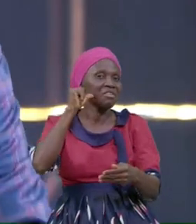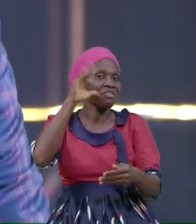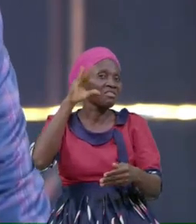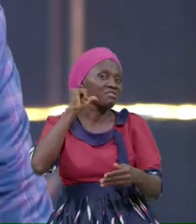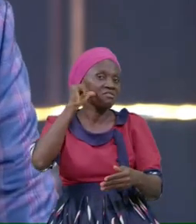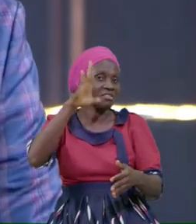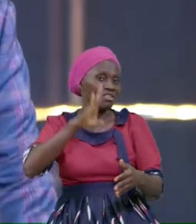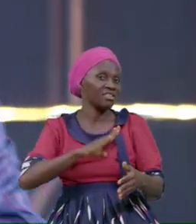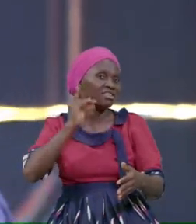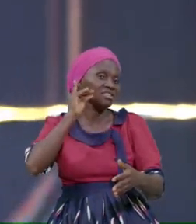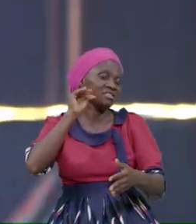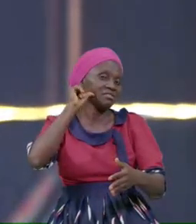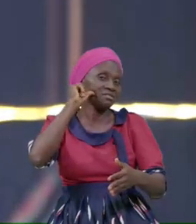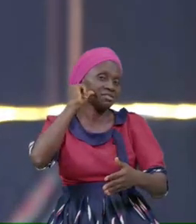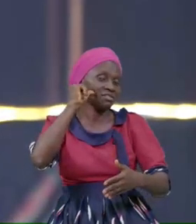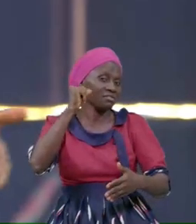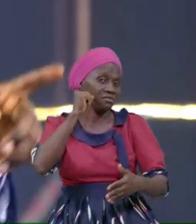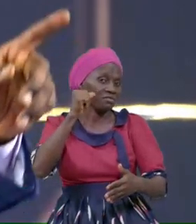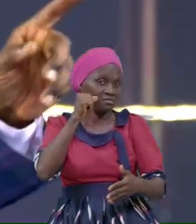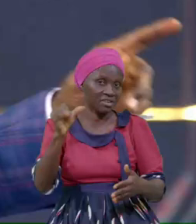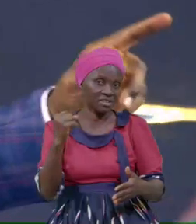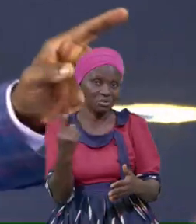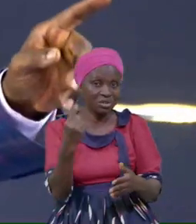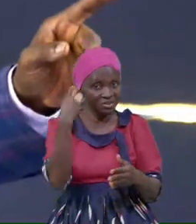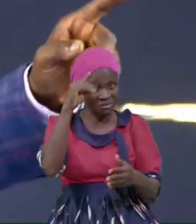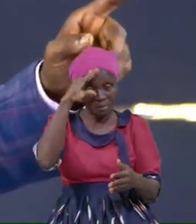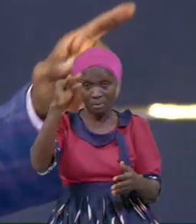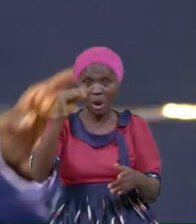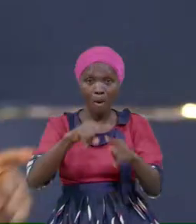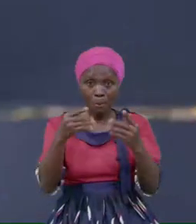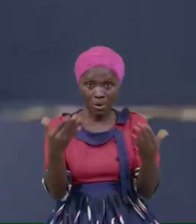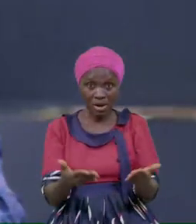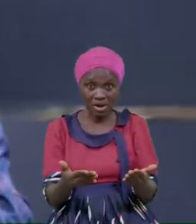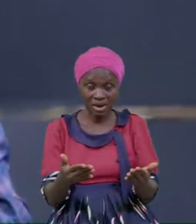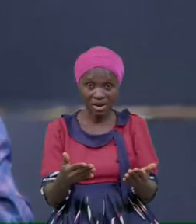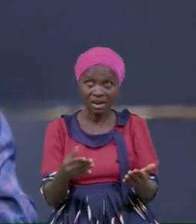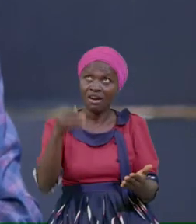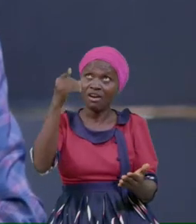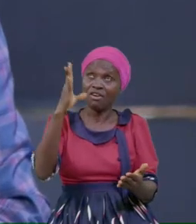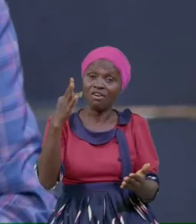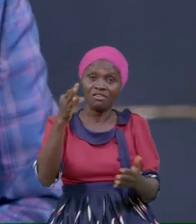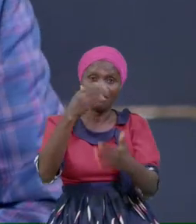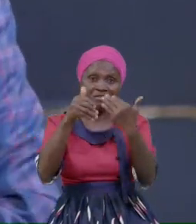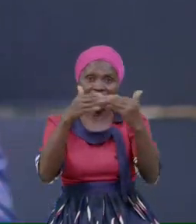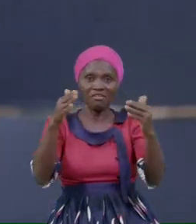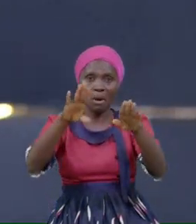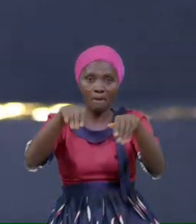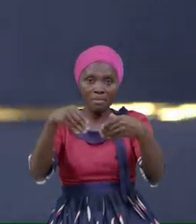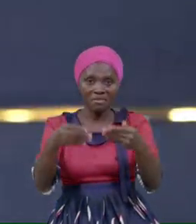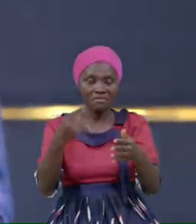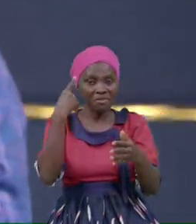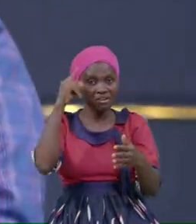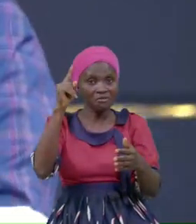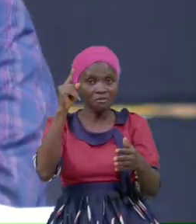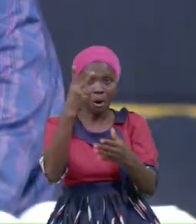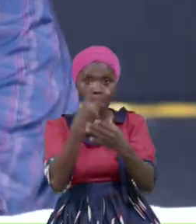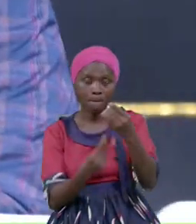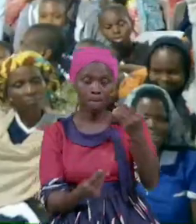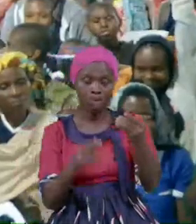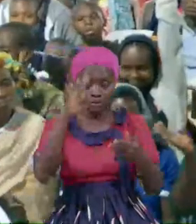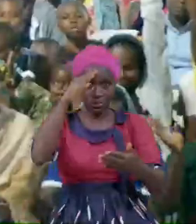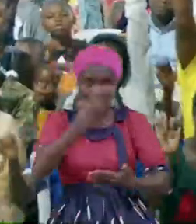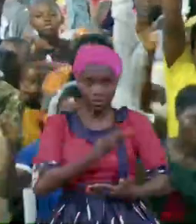government of heaven, provides for the son and for the daughter. Any daughters in the house today?